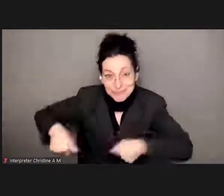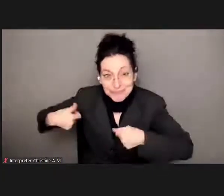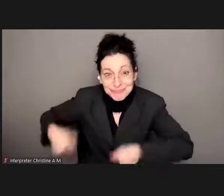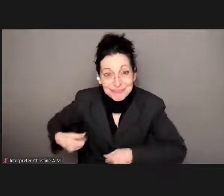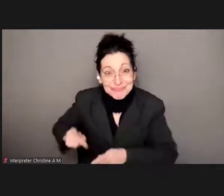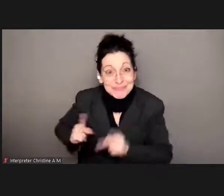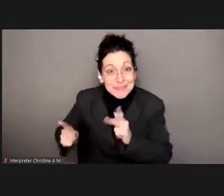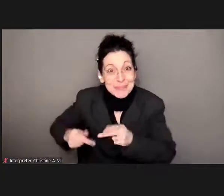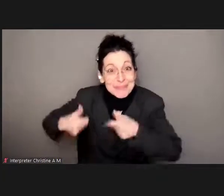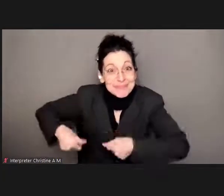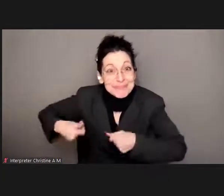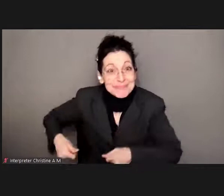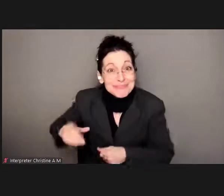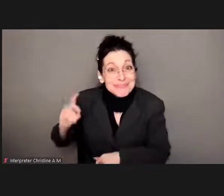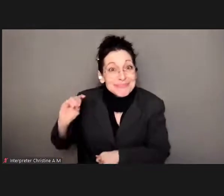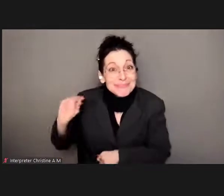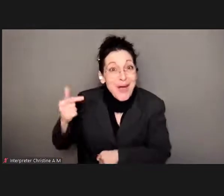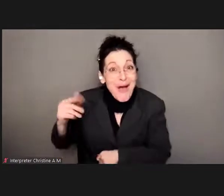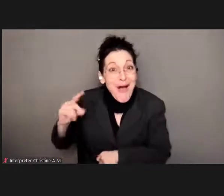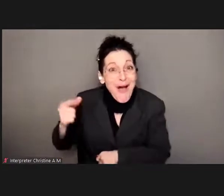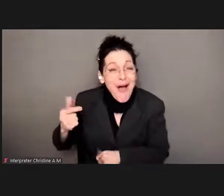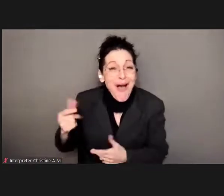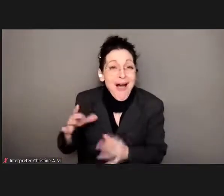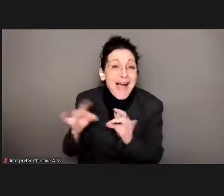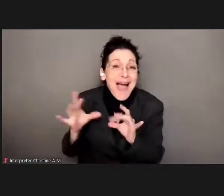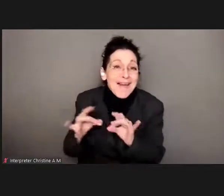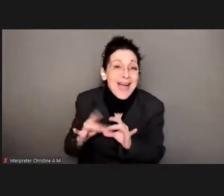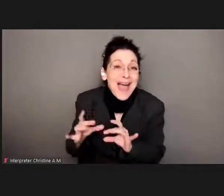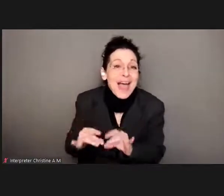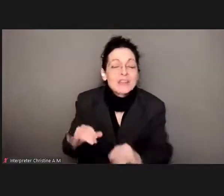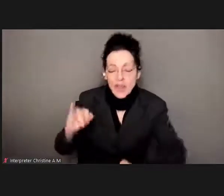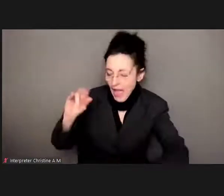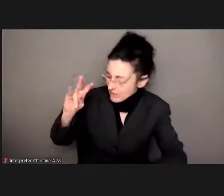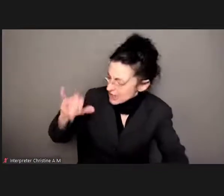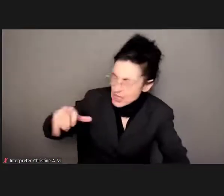Ivy says that's correct. That's as it should be.